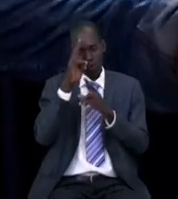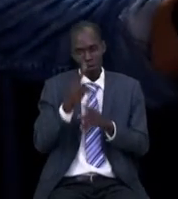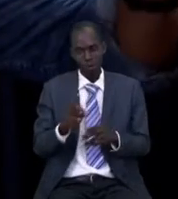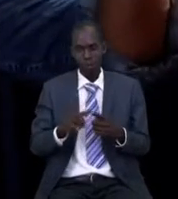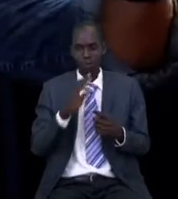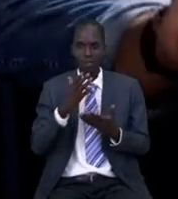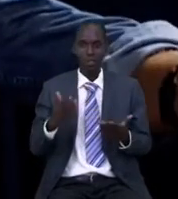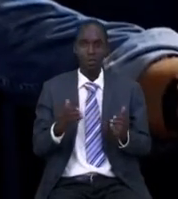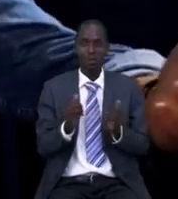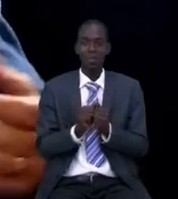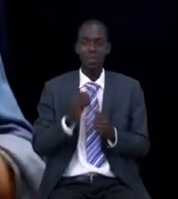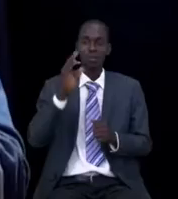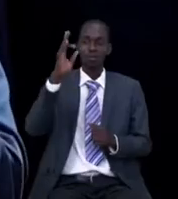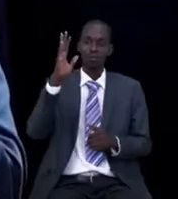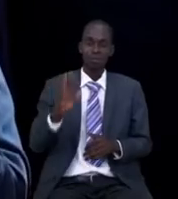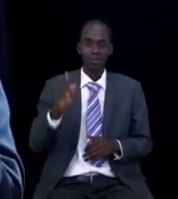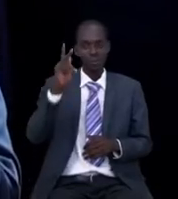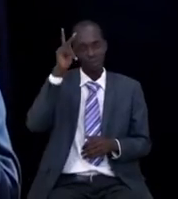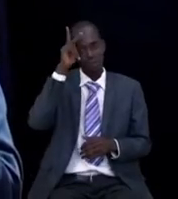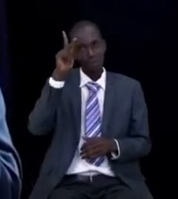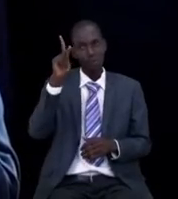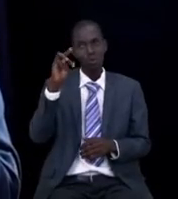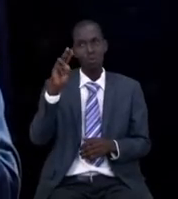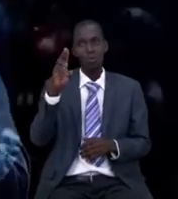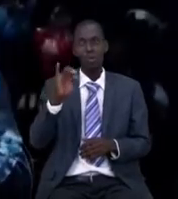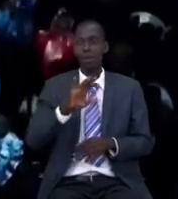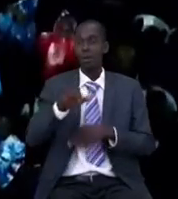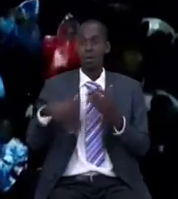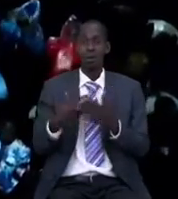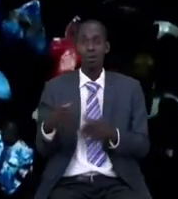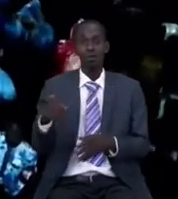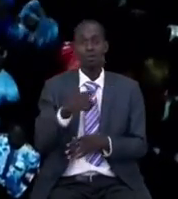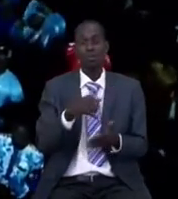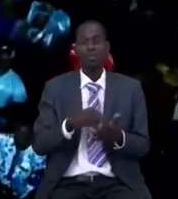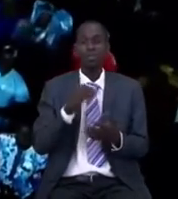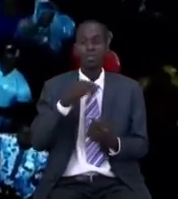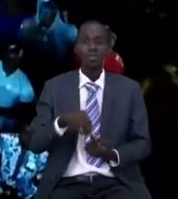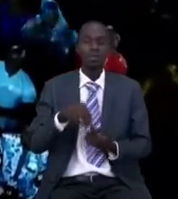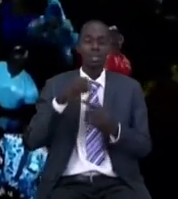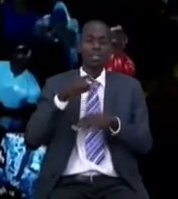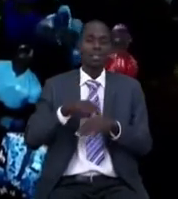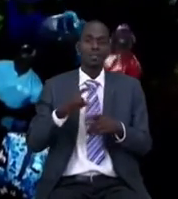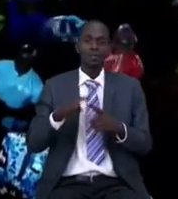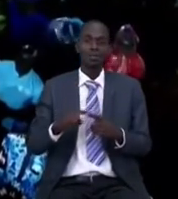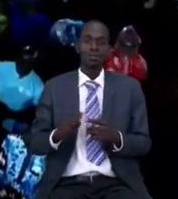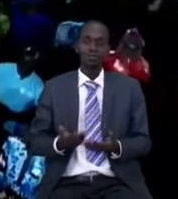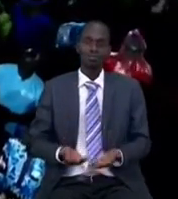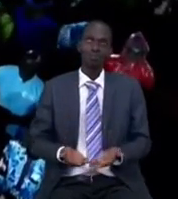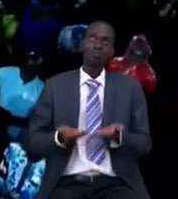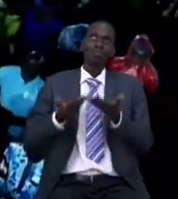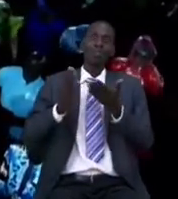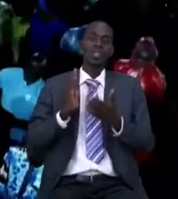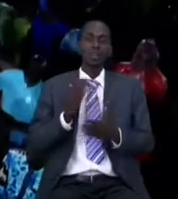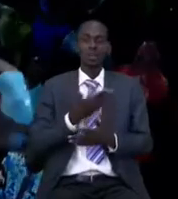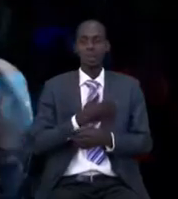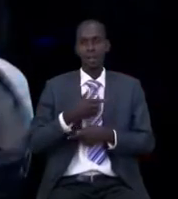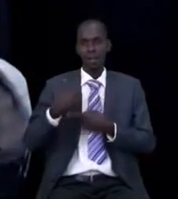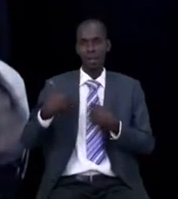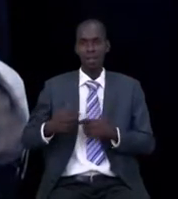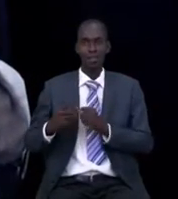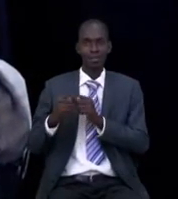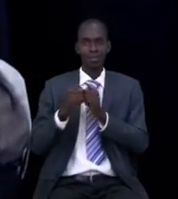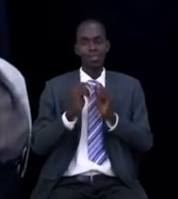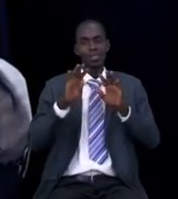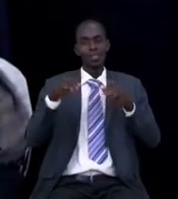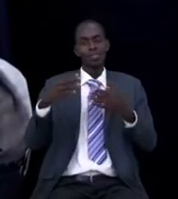Kumuyi and with all of you. These are special times to lift our hearts together, giving songs of